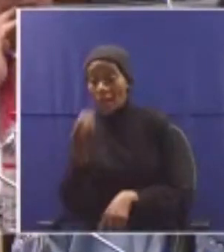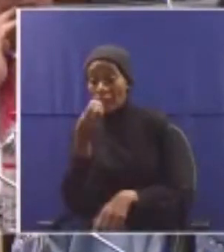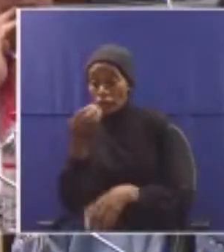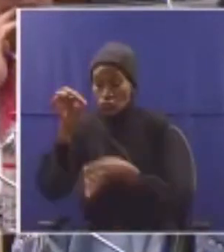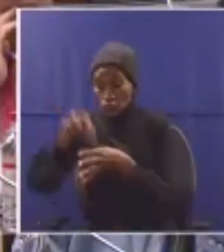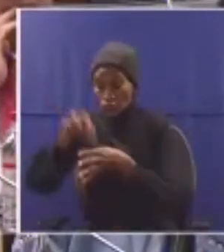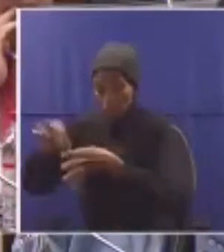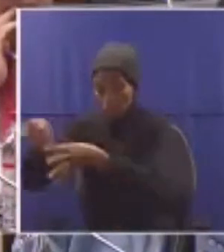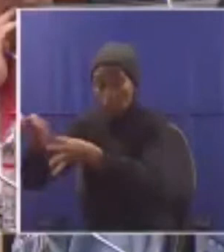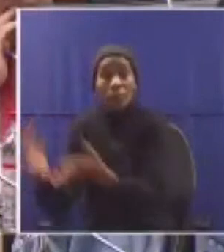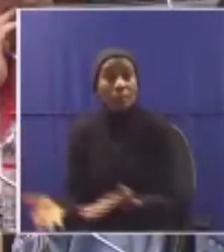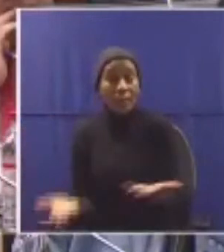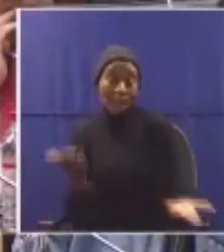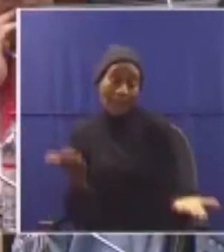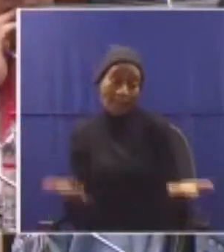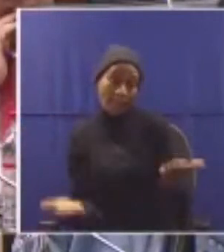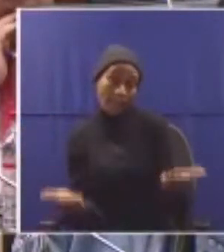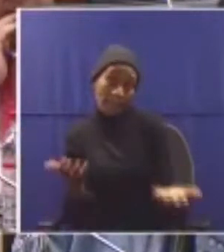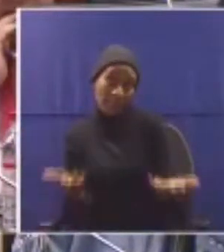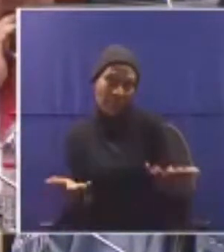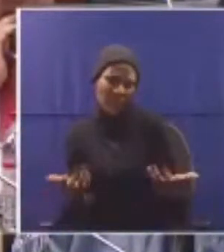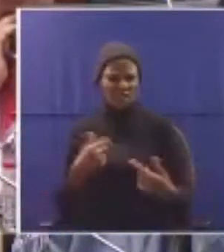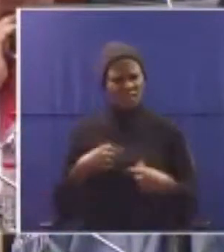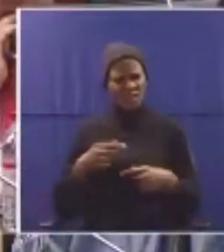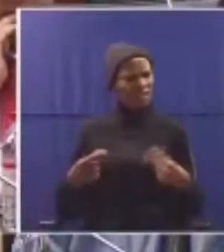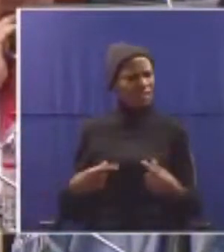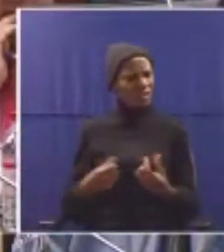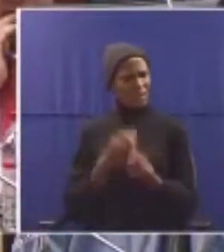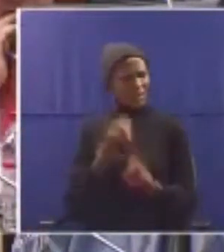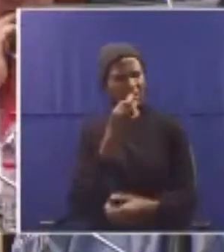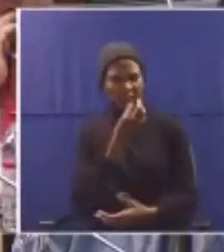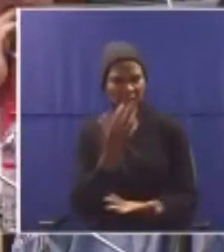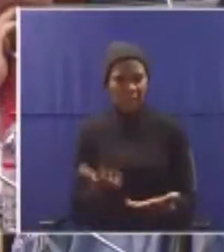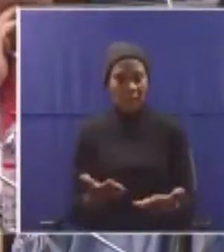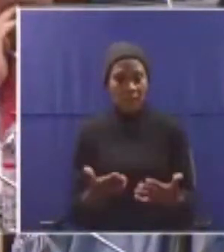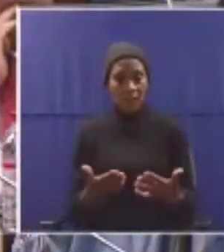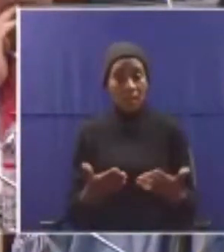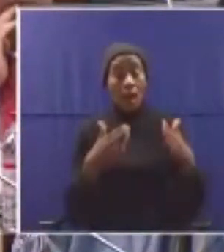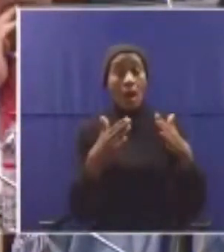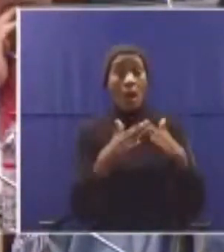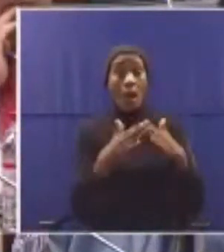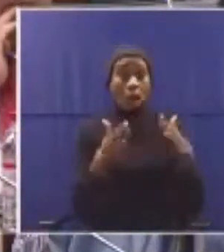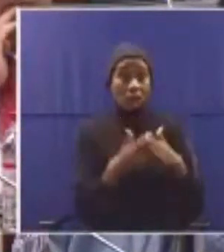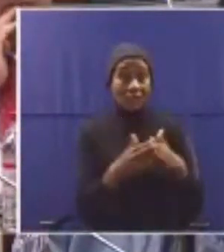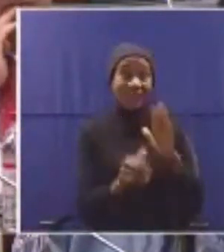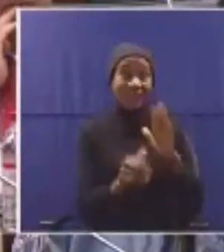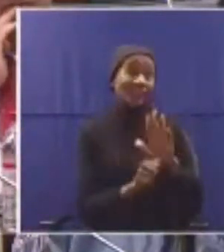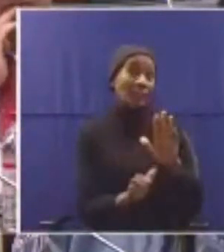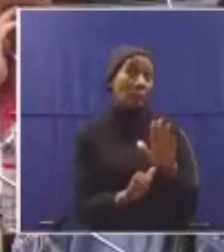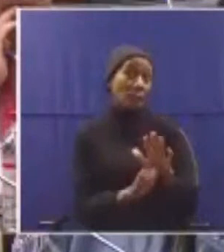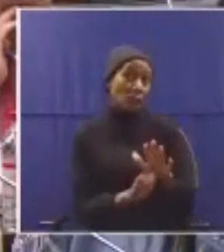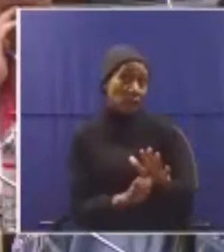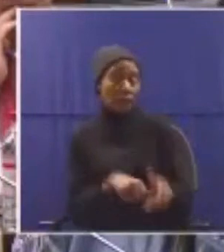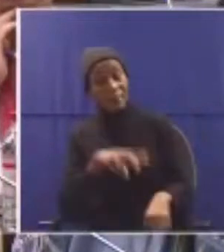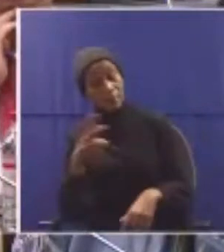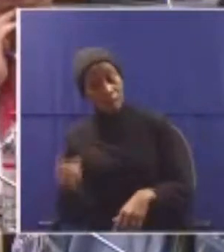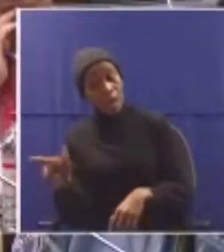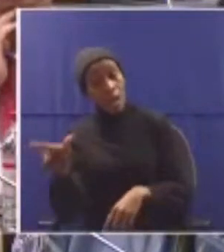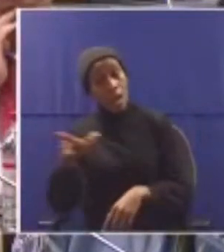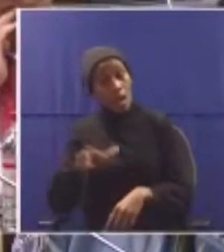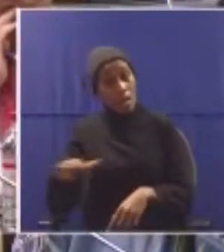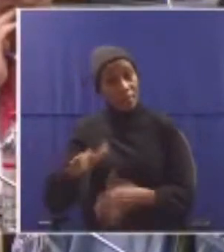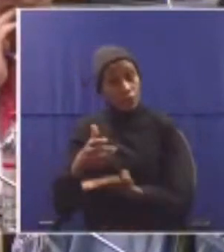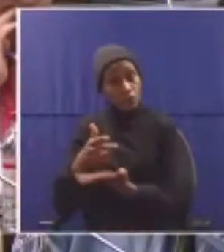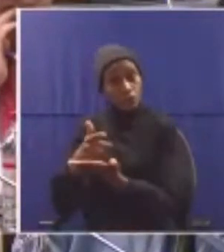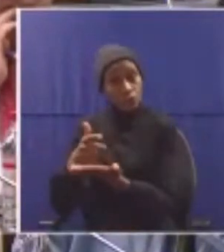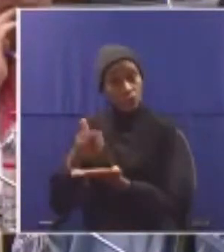not agree, Mr. Deputy President, that housing is a crisis and not a need for agricultural land, but